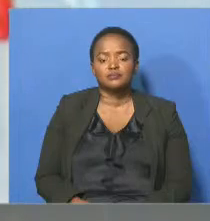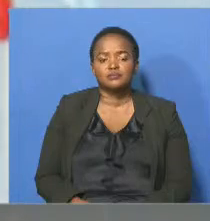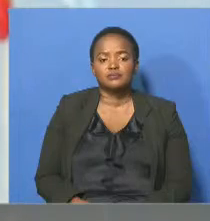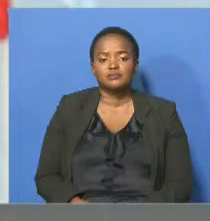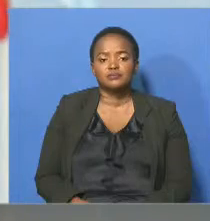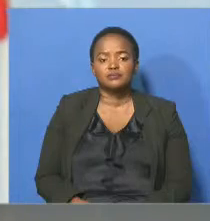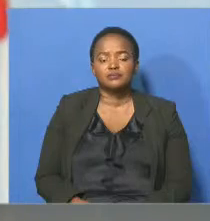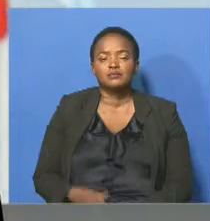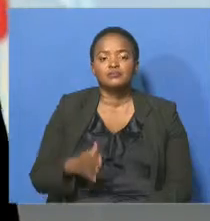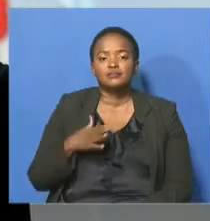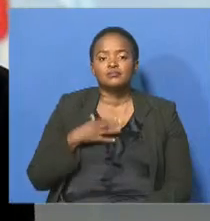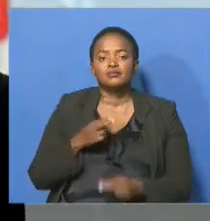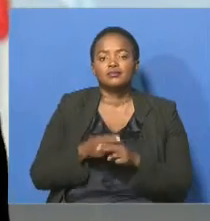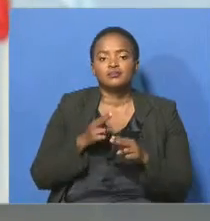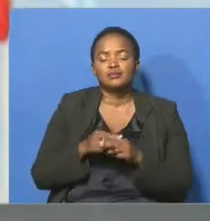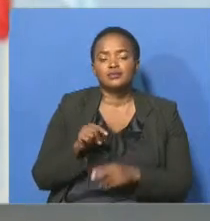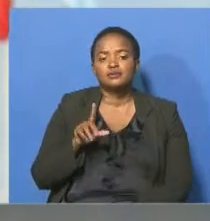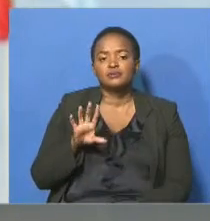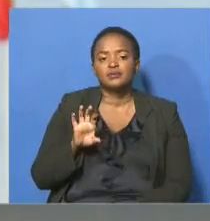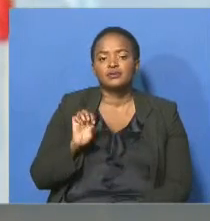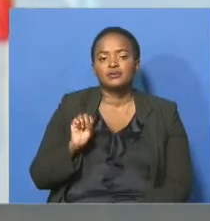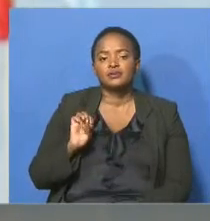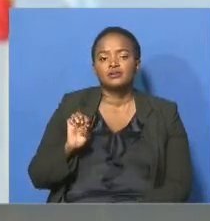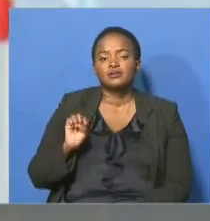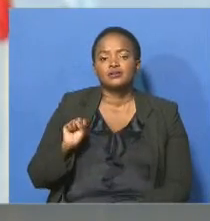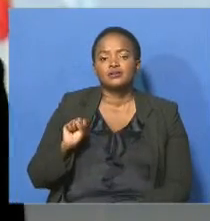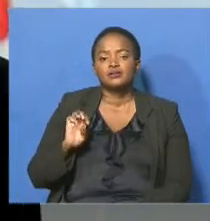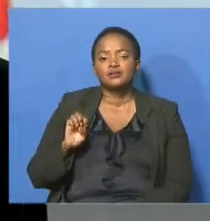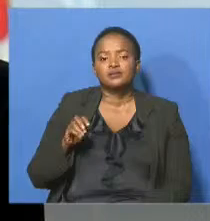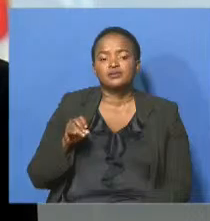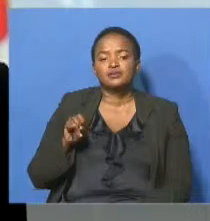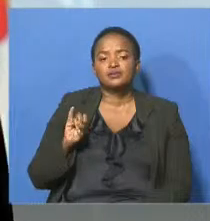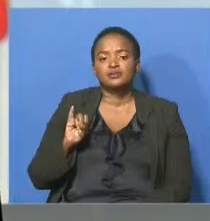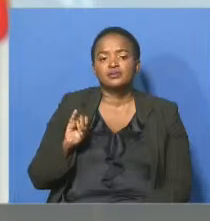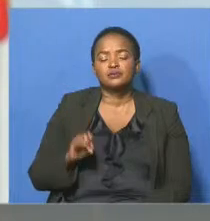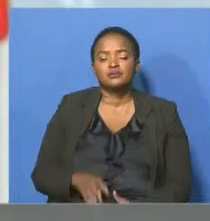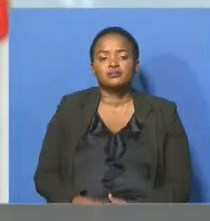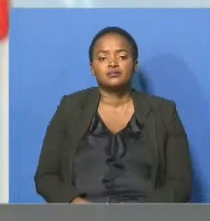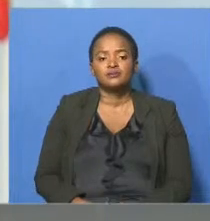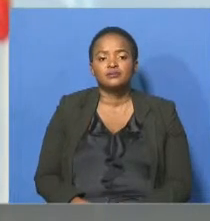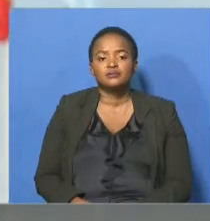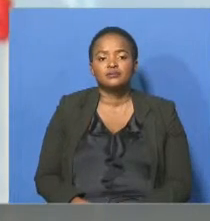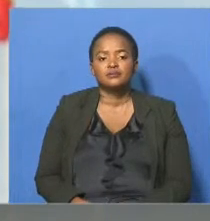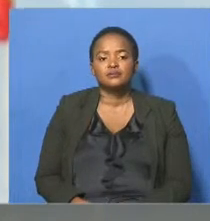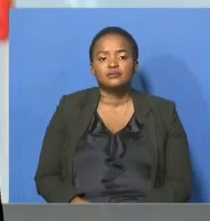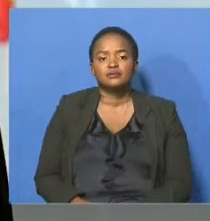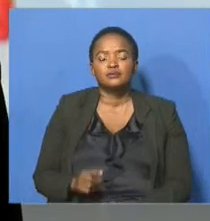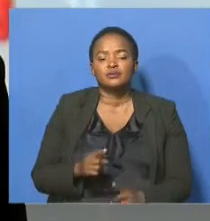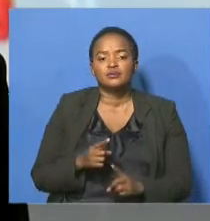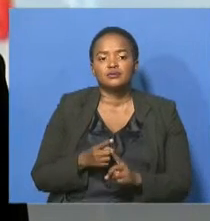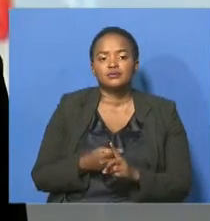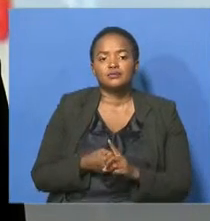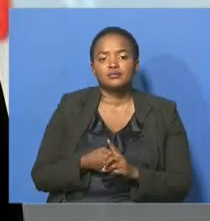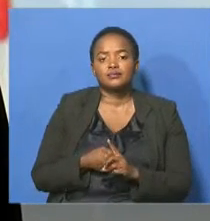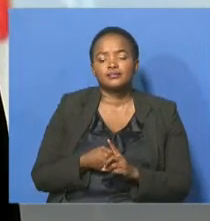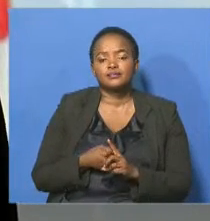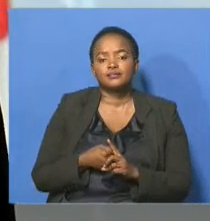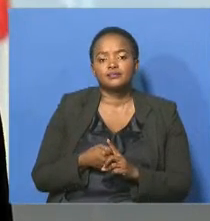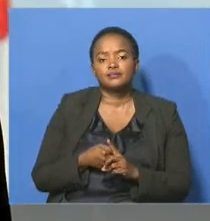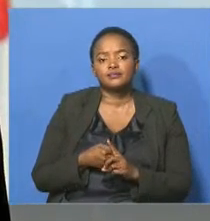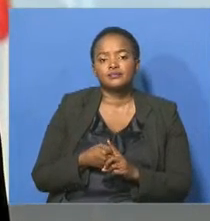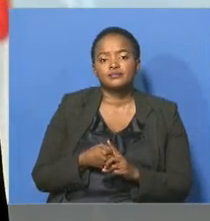batsadi ke bidiwa gote Lesedi Dexter ke tswa mo stationeng sa ga